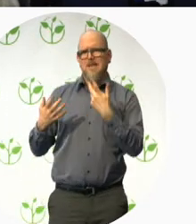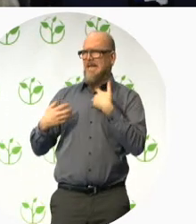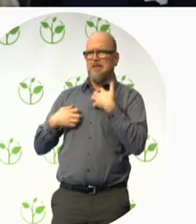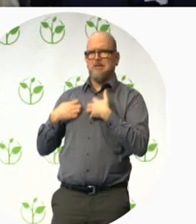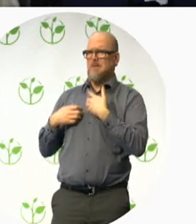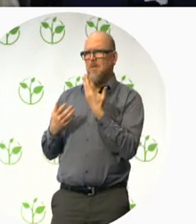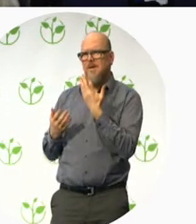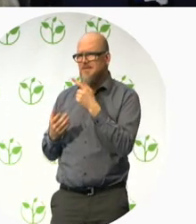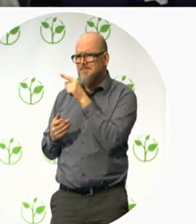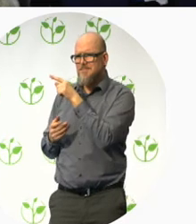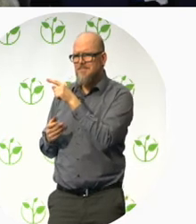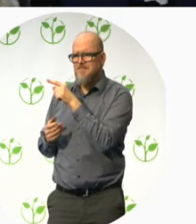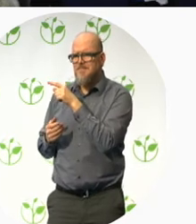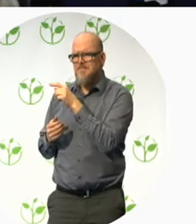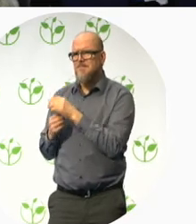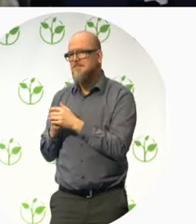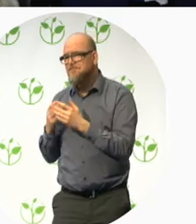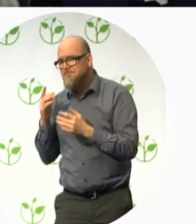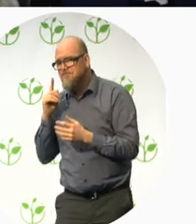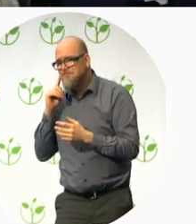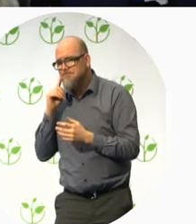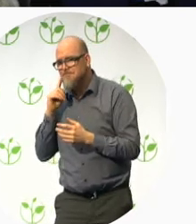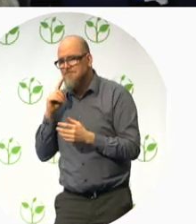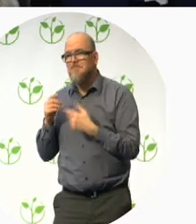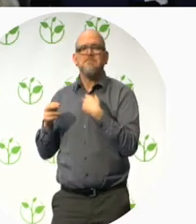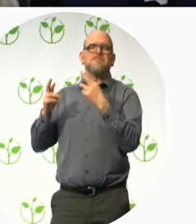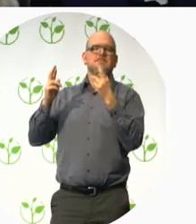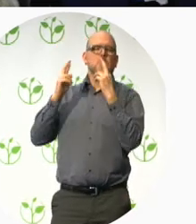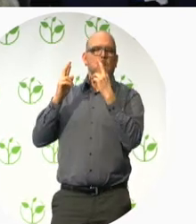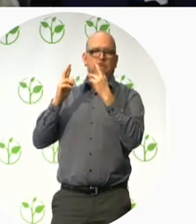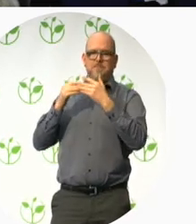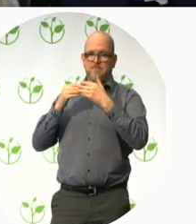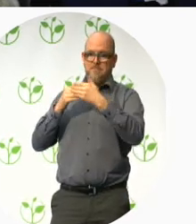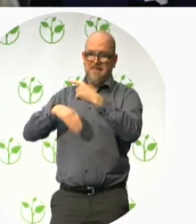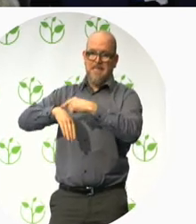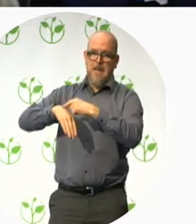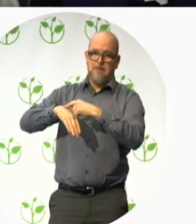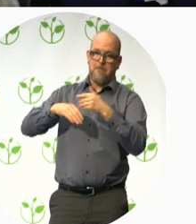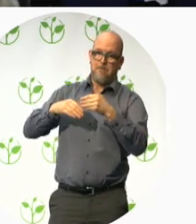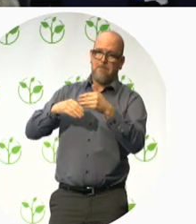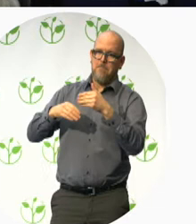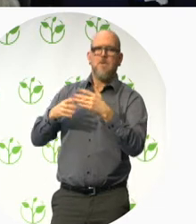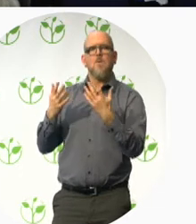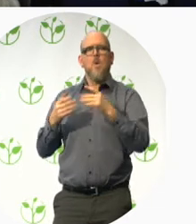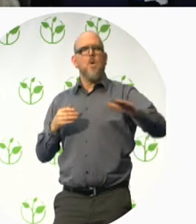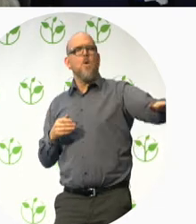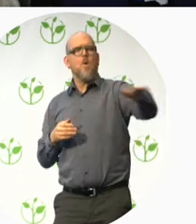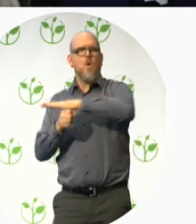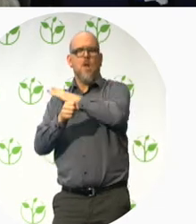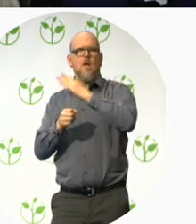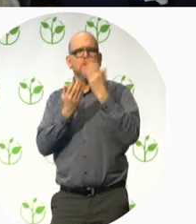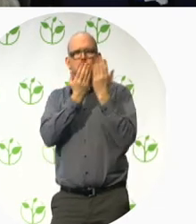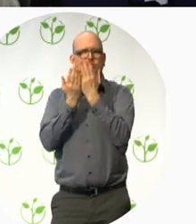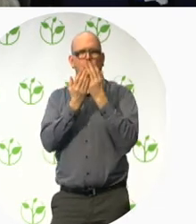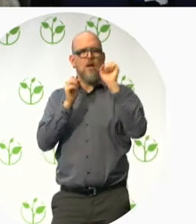where sign language is taught across mainstream education schools so that everybody learns it and can